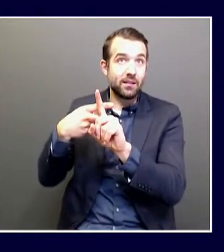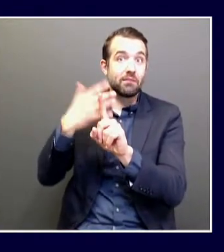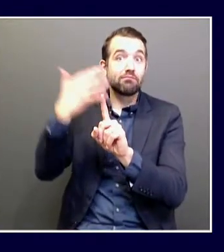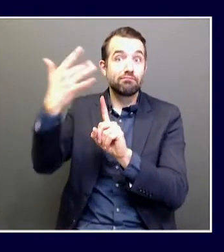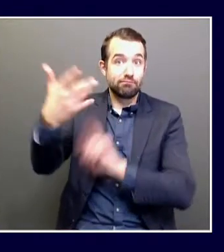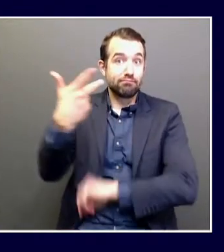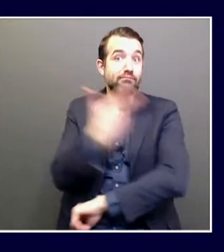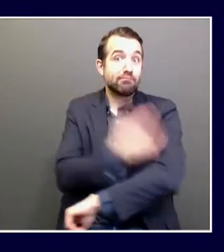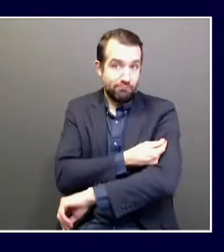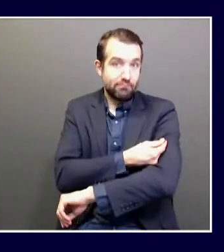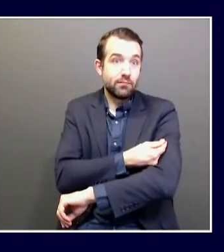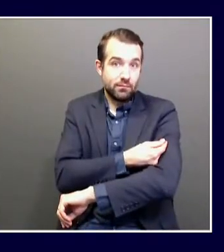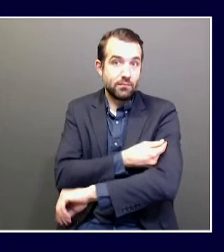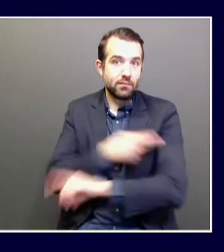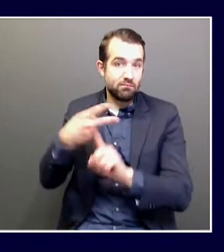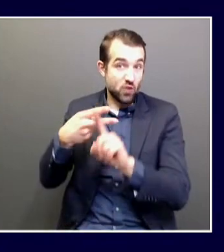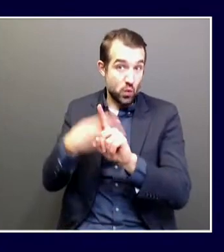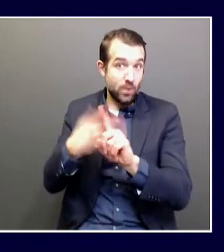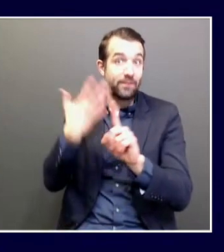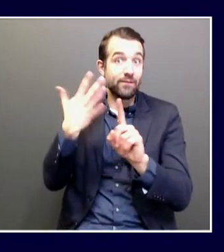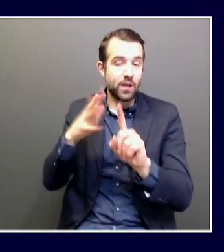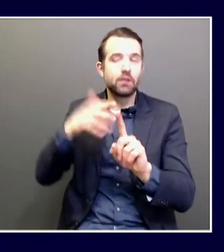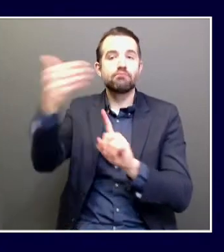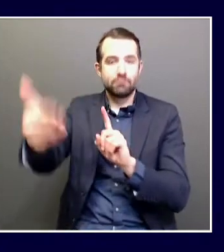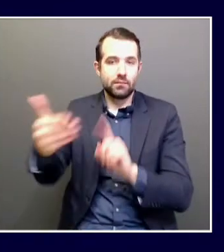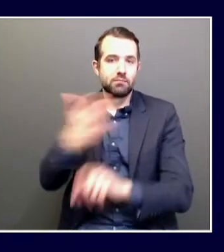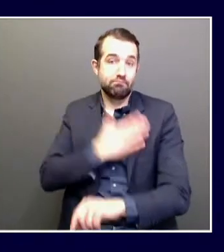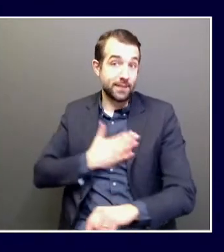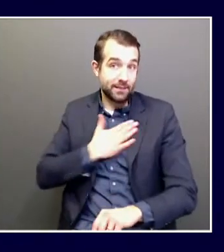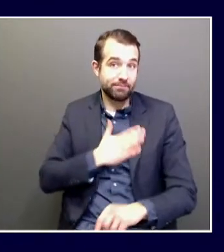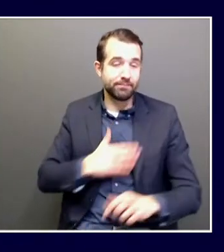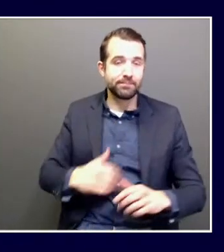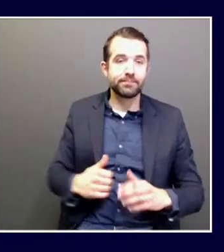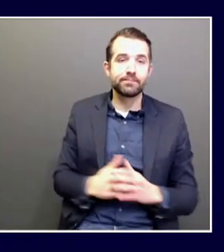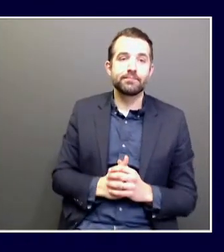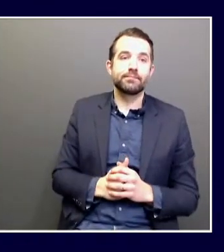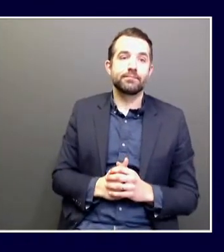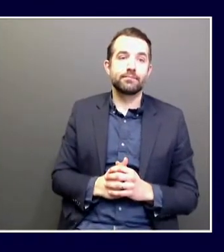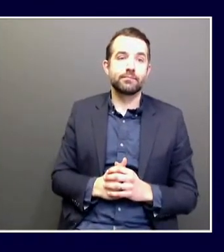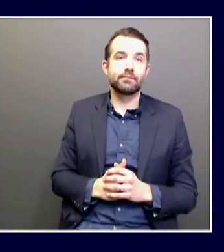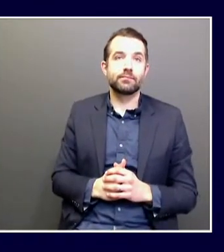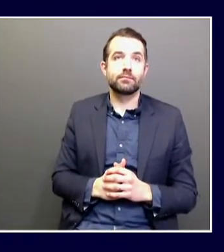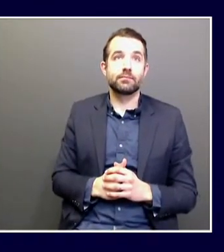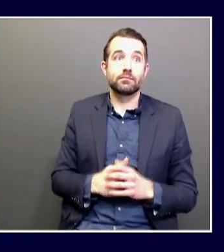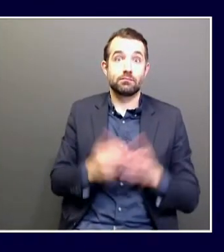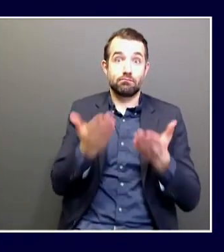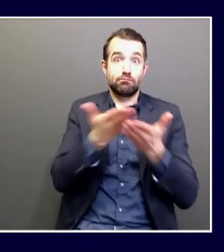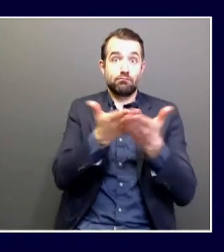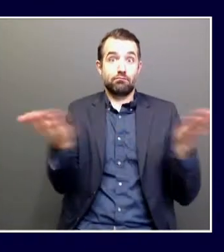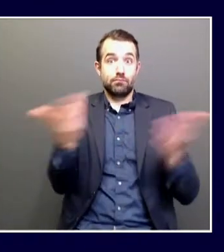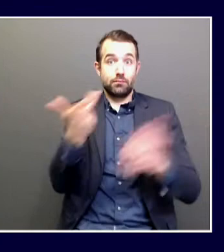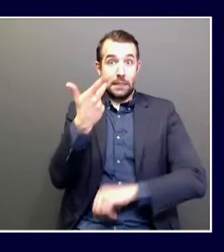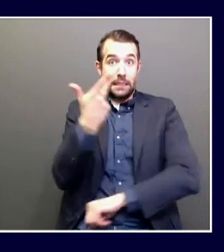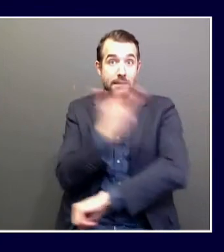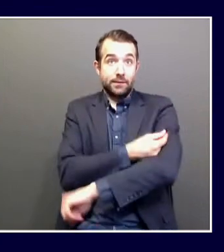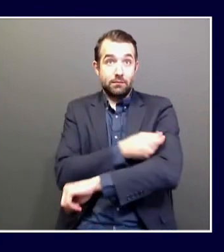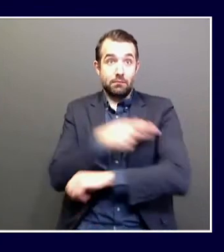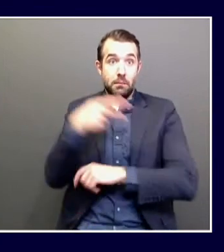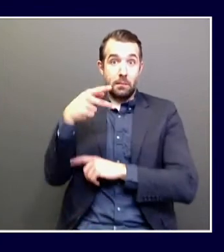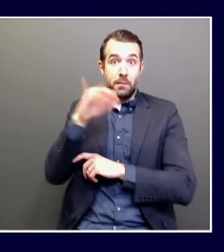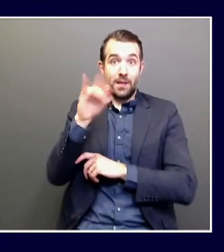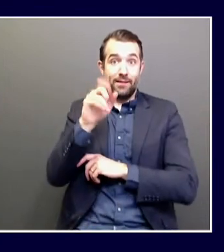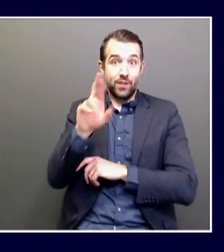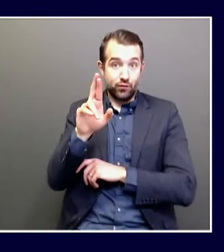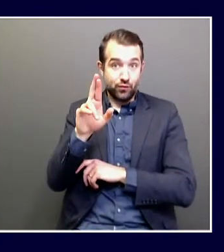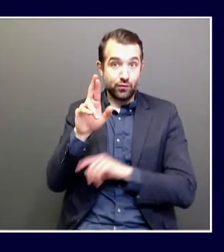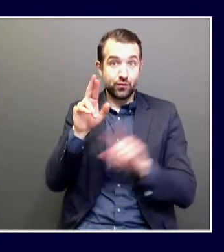5 months, means that those who got the Pfizer shot initially need not wait for 6 months before they line up for their